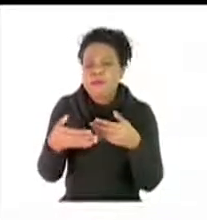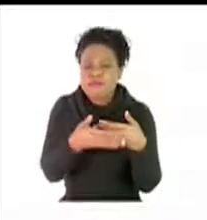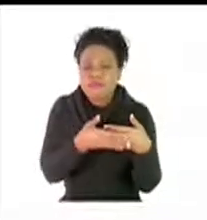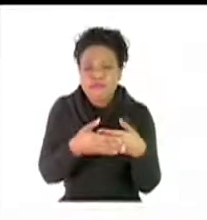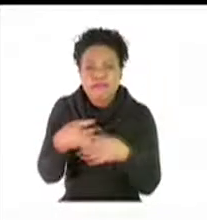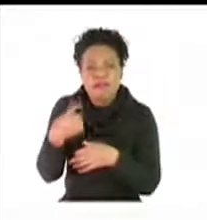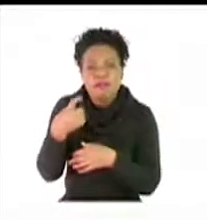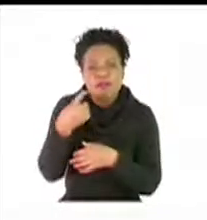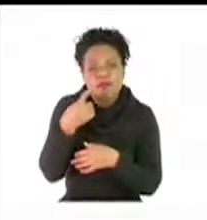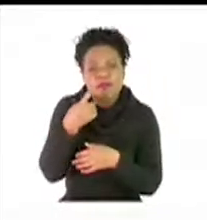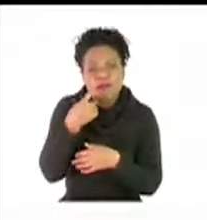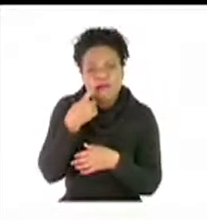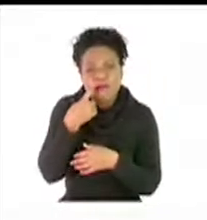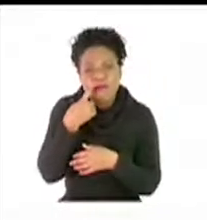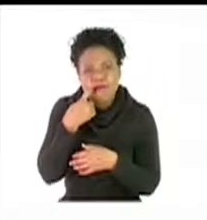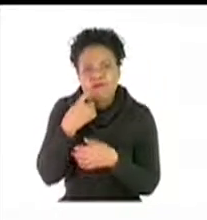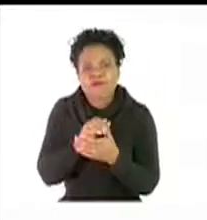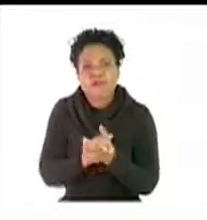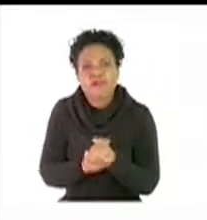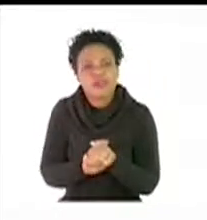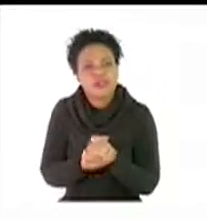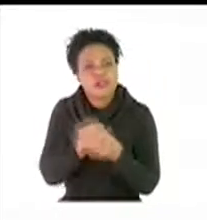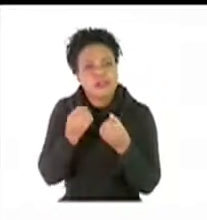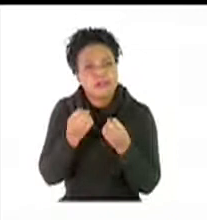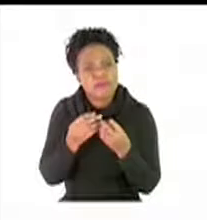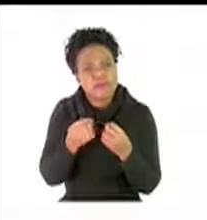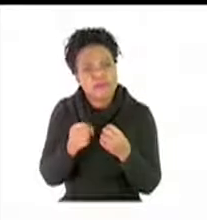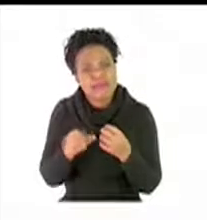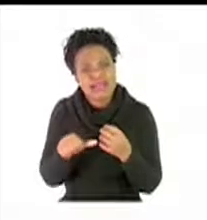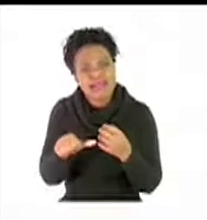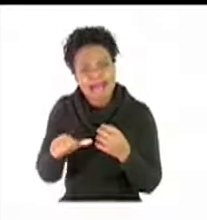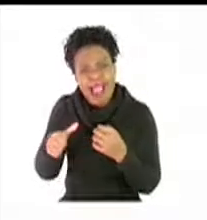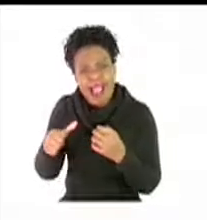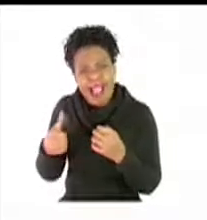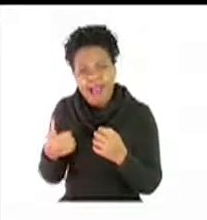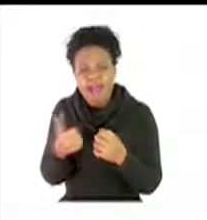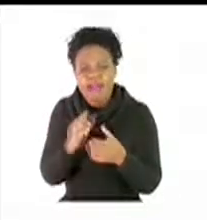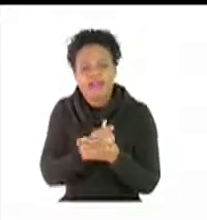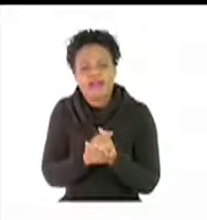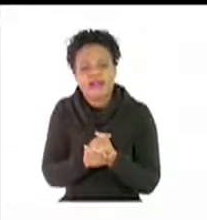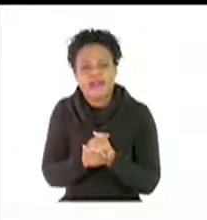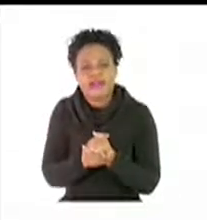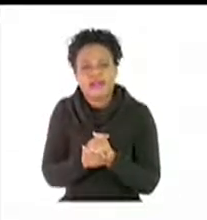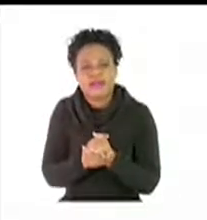hatchlings. They all had a good meal.